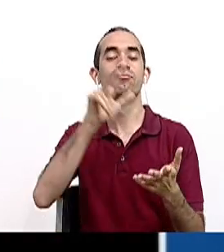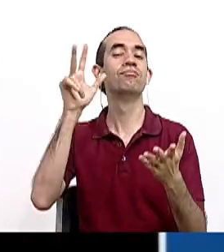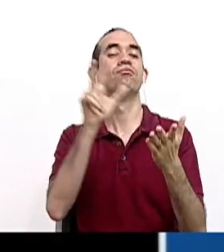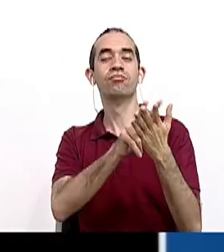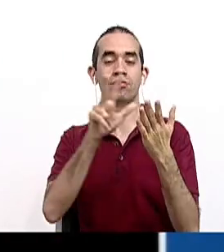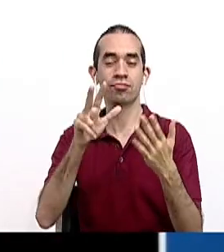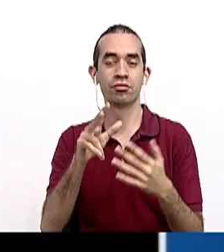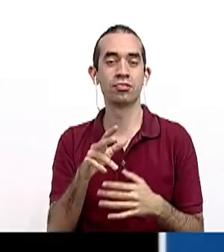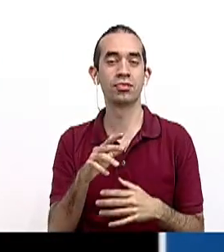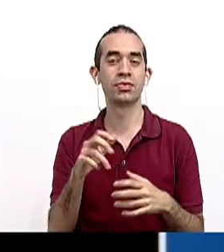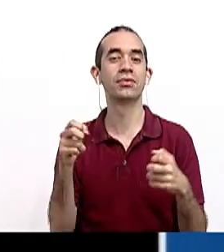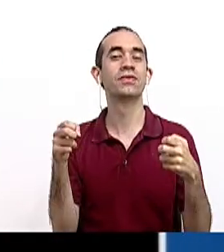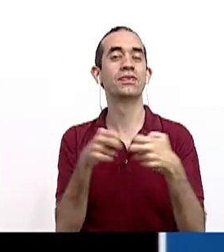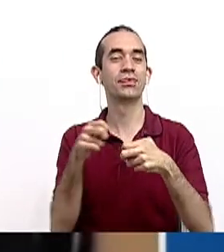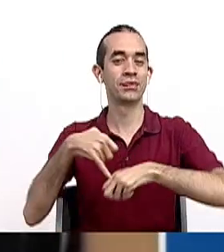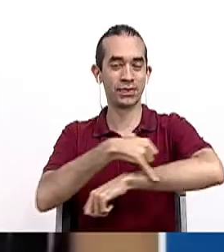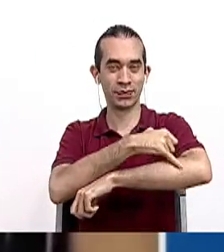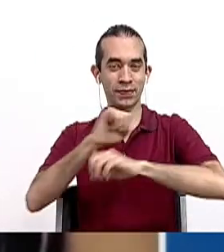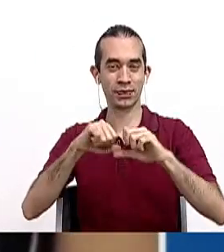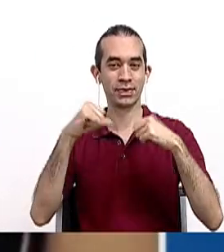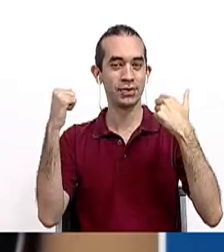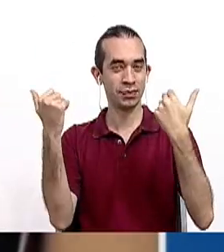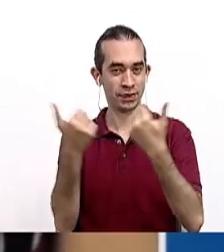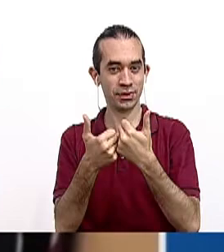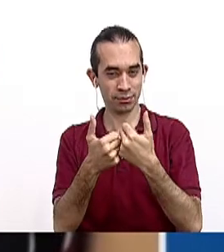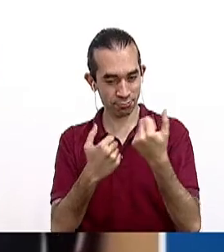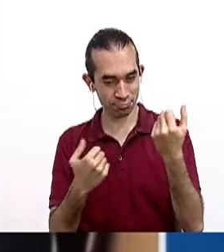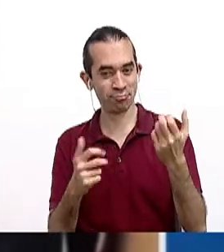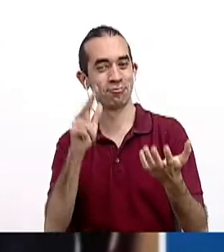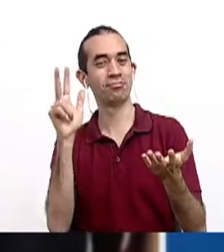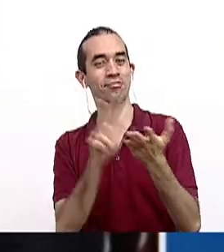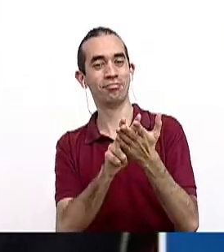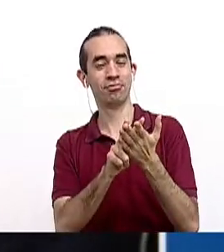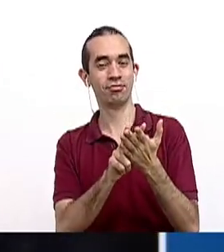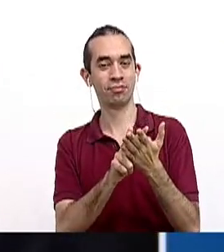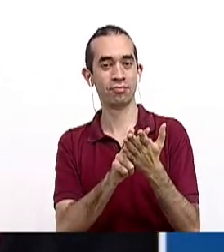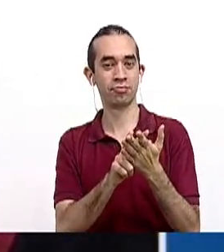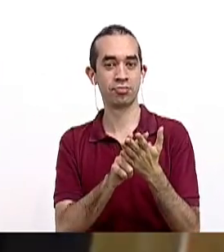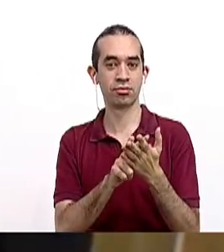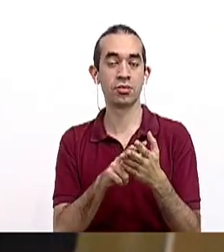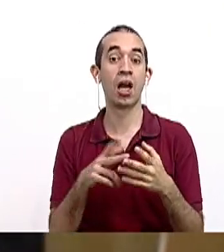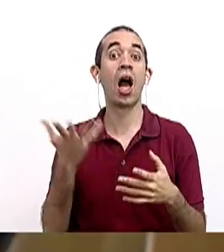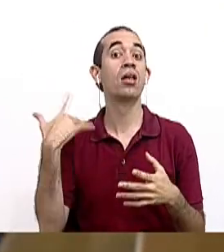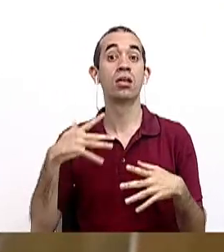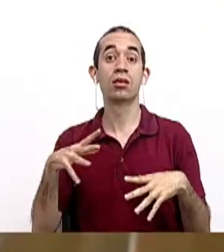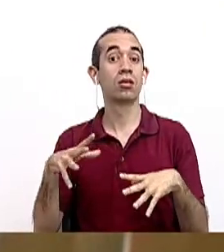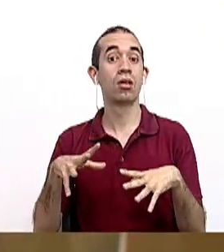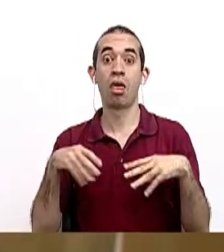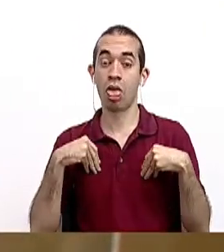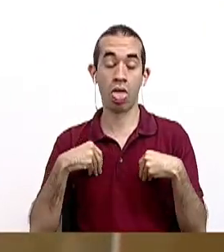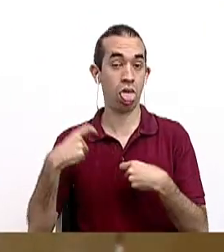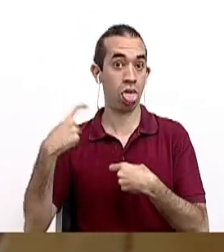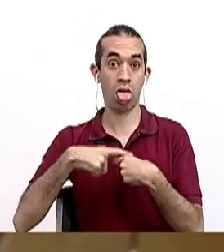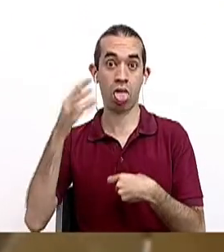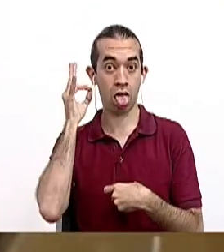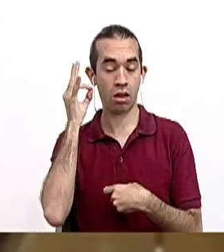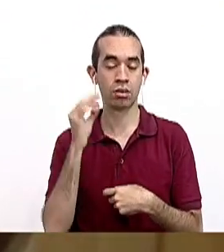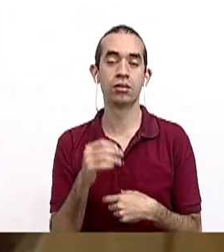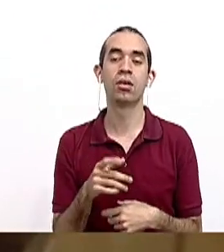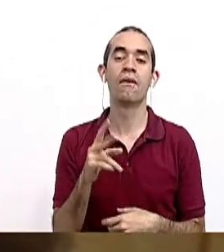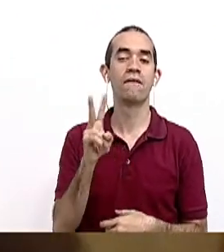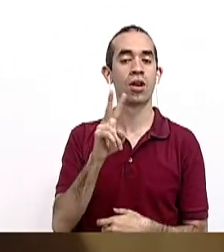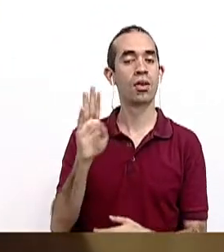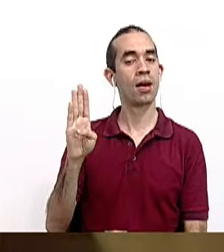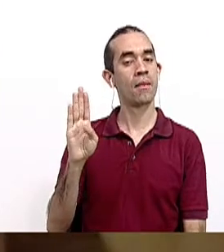Rican Electrical Engineering Society. It once refused to admit women. Verónica Valderas Iglesias, Voice of